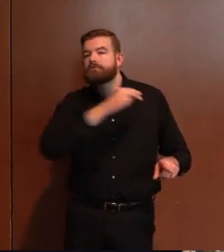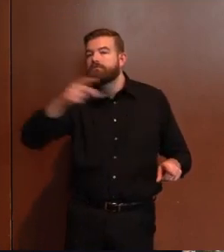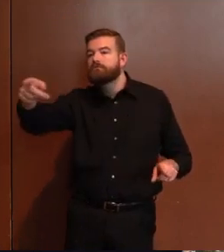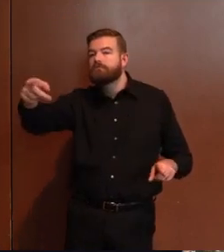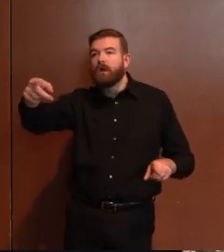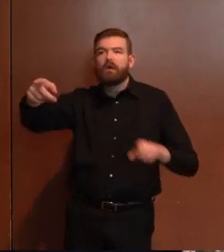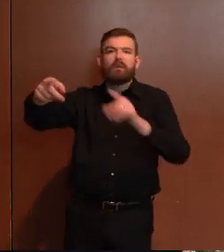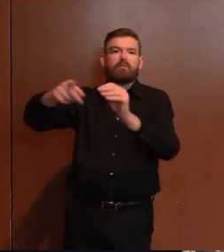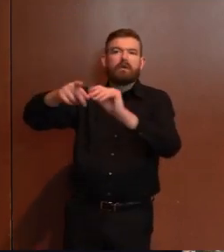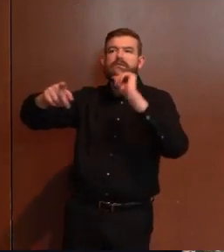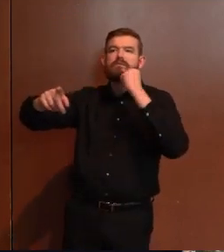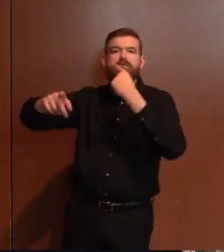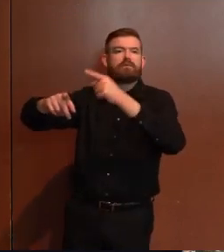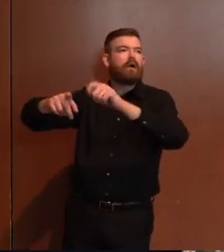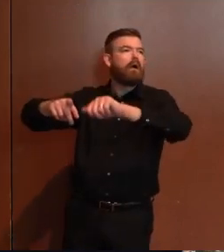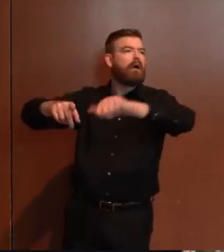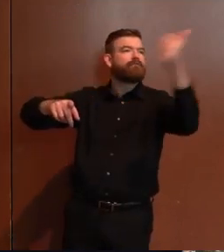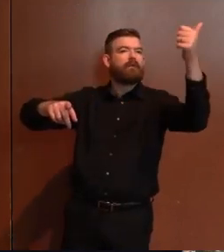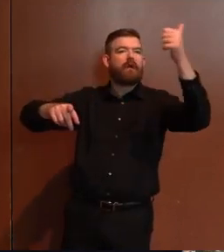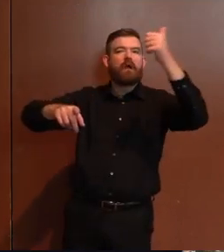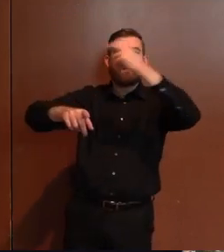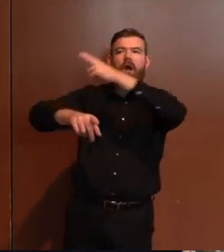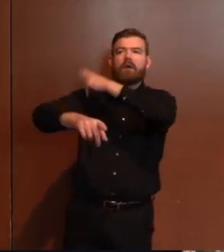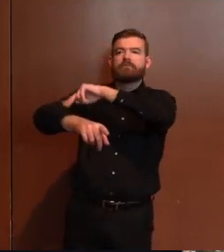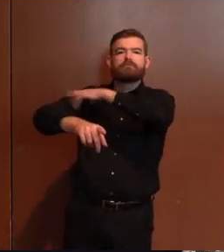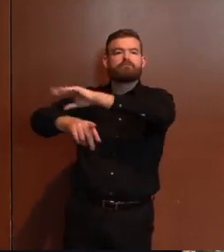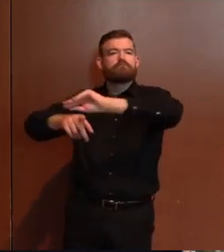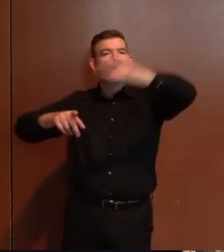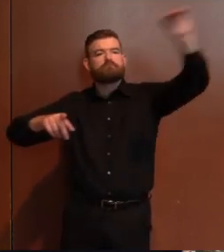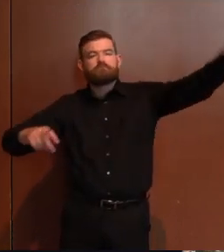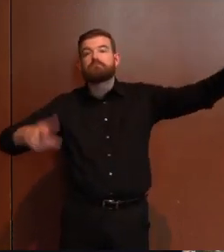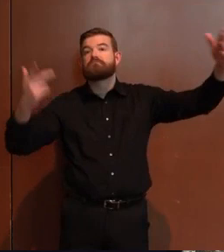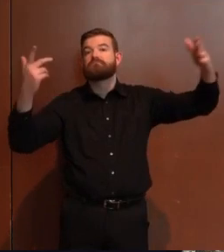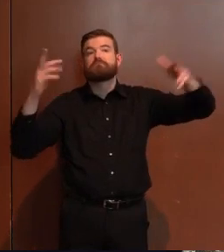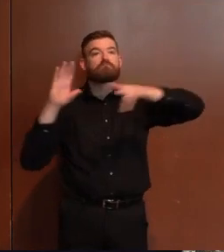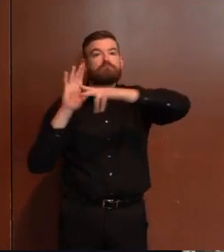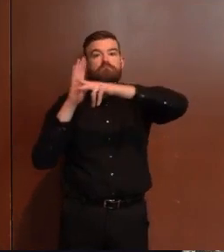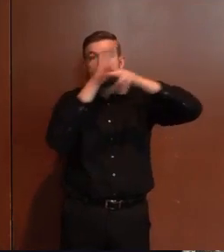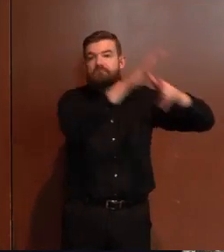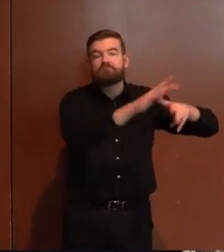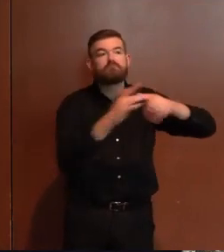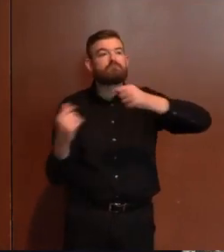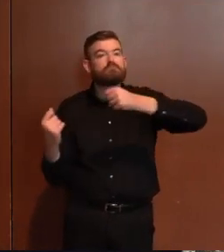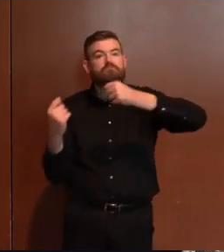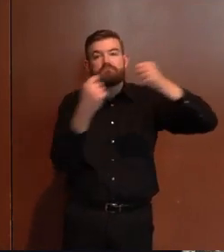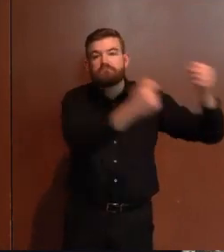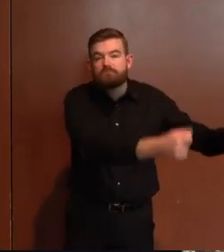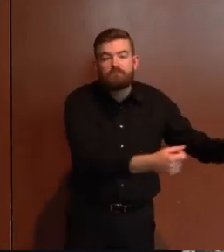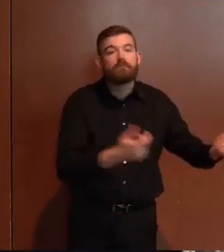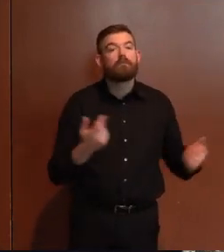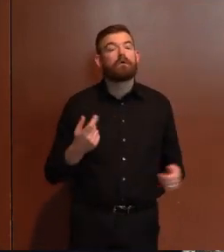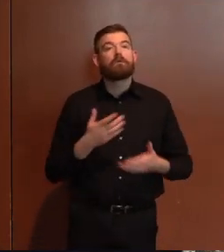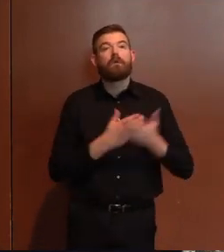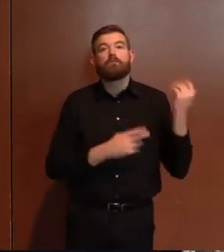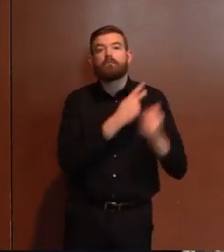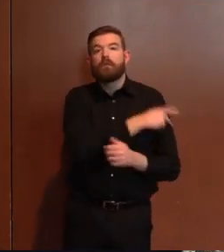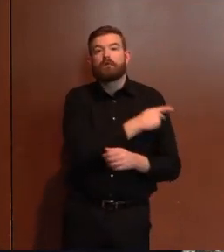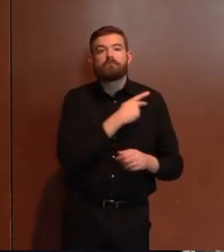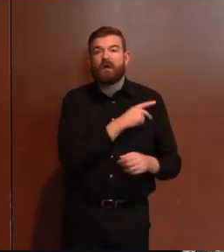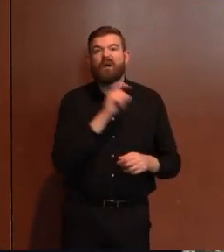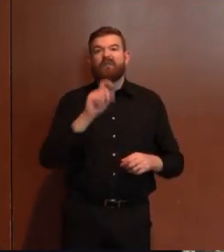transport, as you know, they also have air transportation, because it may be that we might have to transport someone from the northern part of